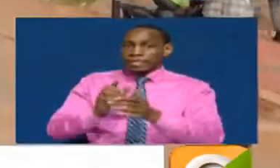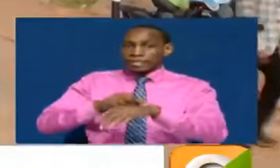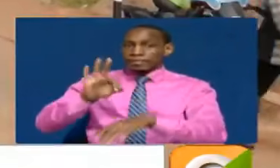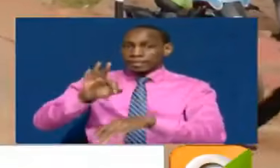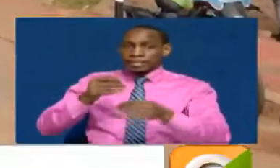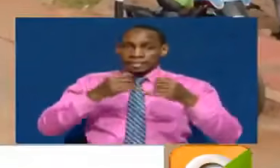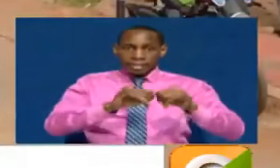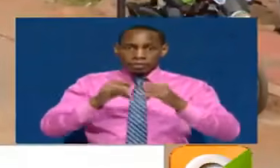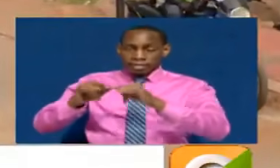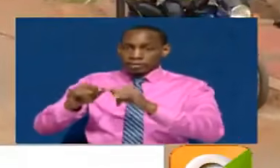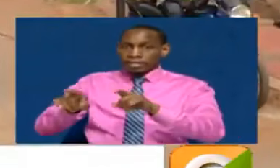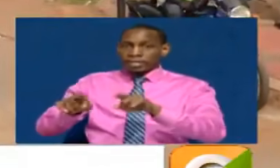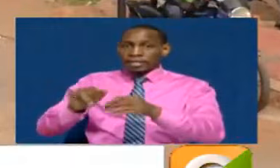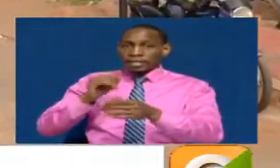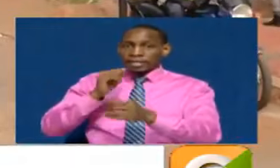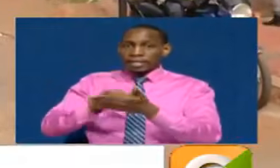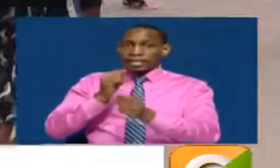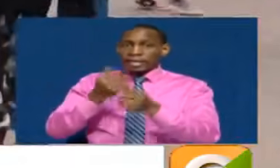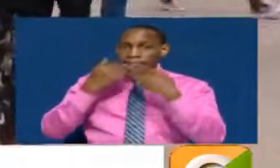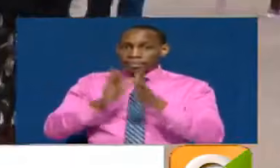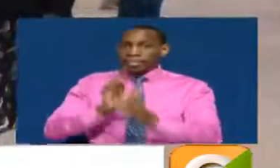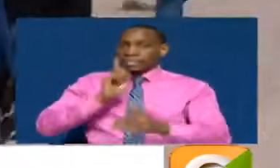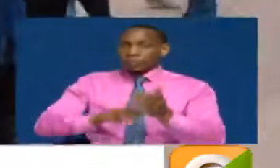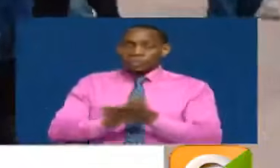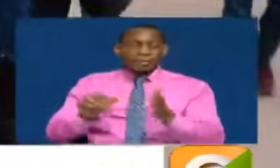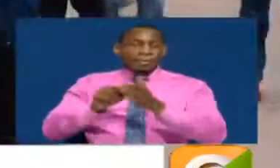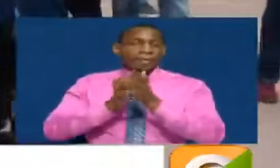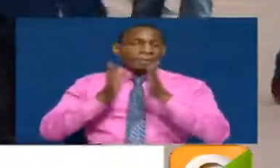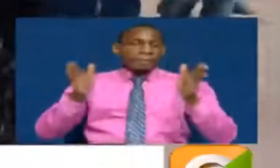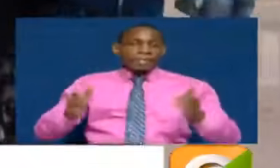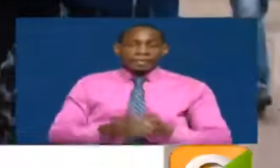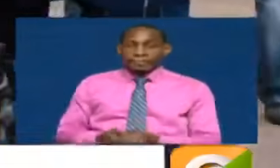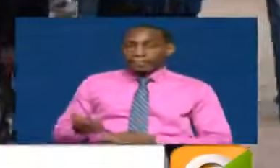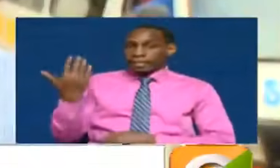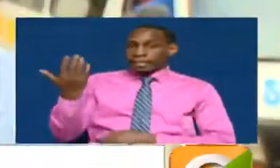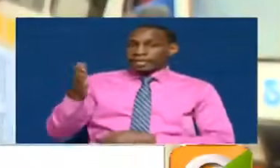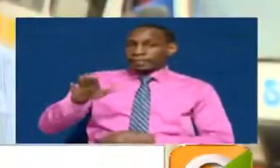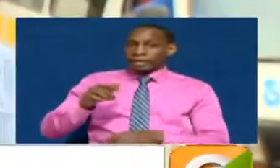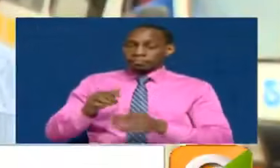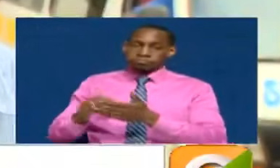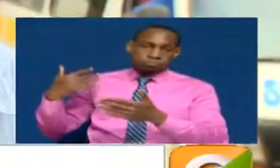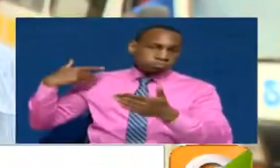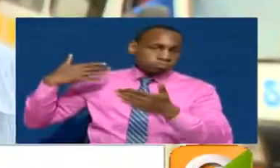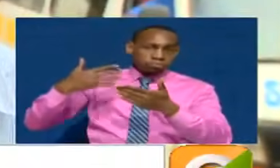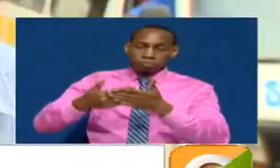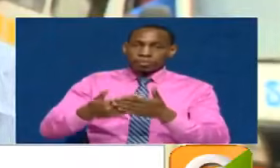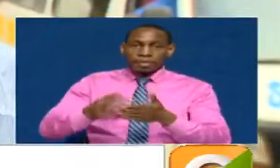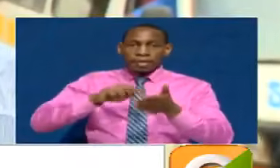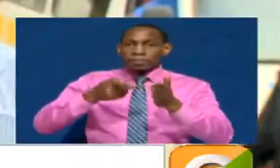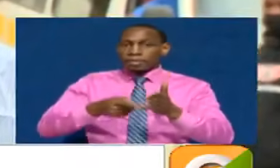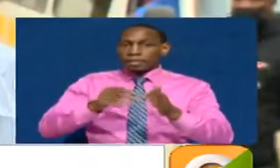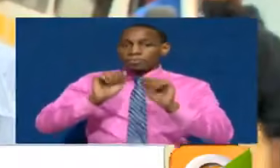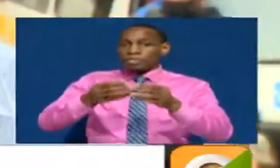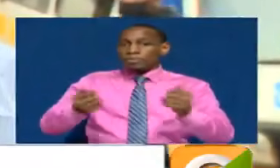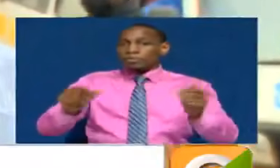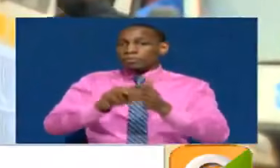three test runs so far it has carried out, which was termed as a nightmare. Green Park, from the word go, it was not a project that